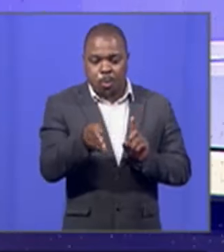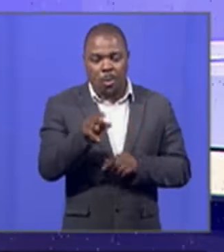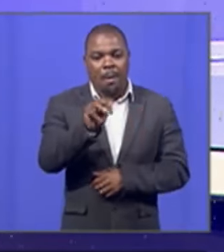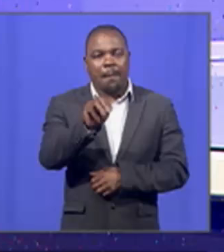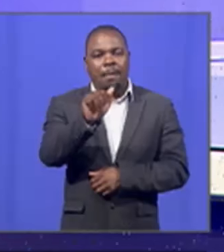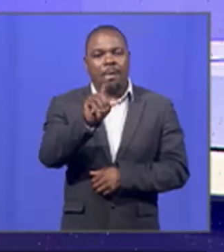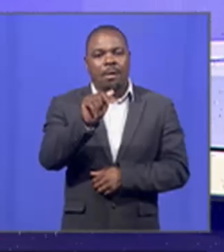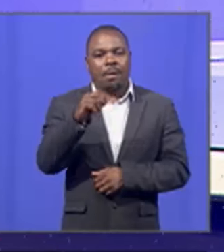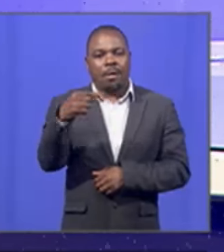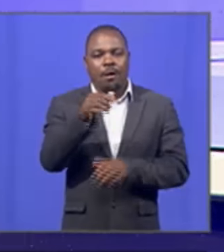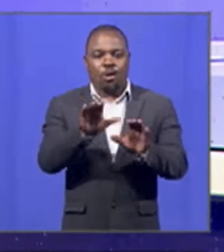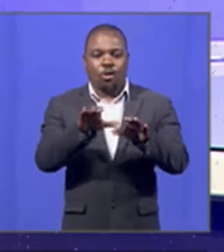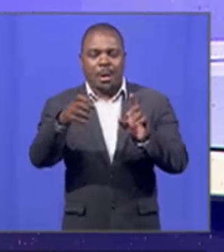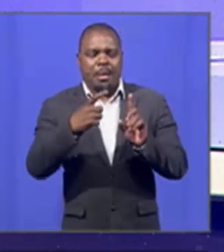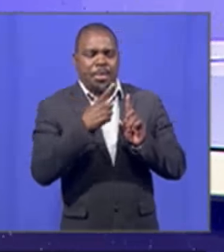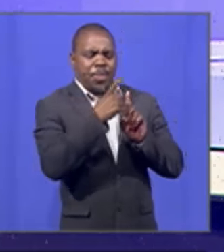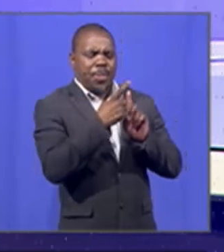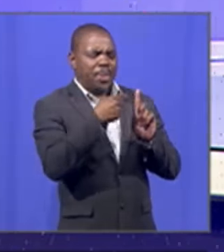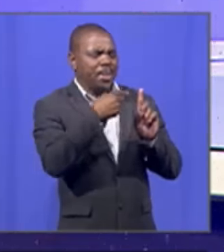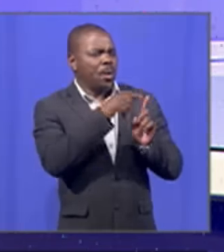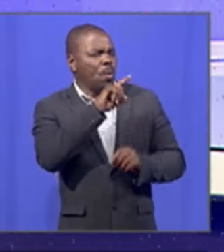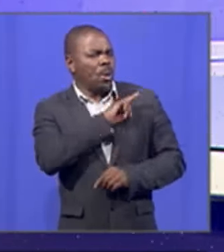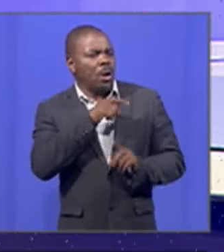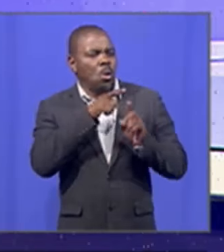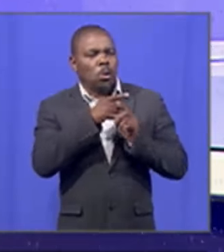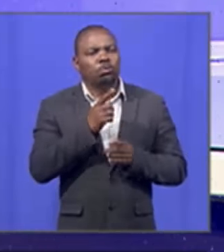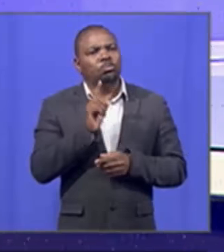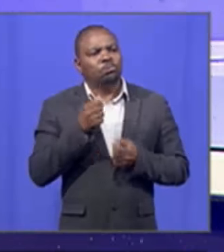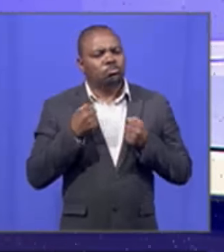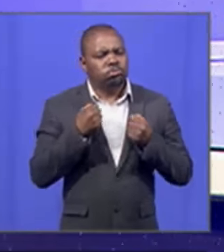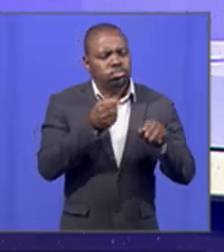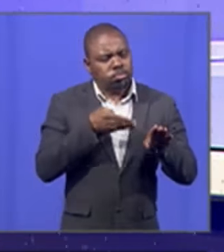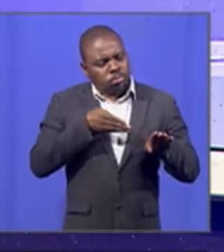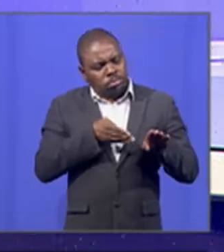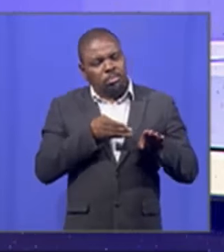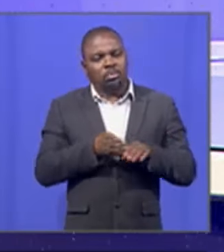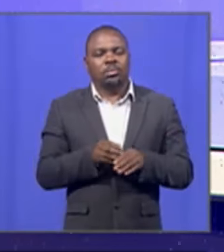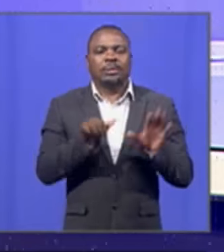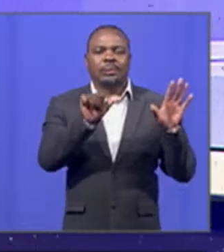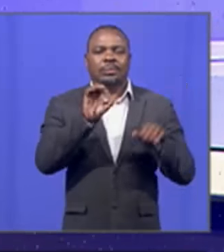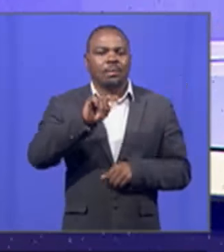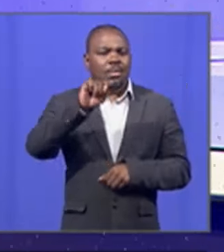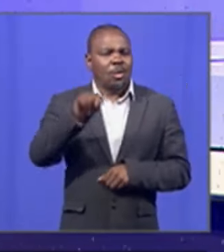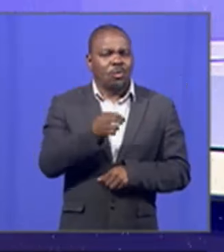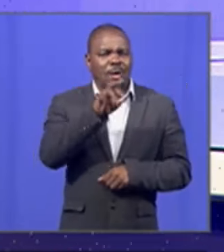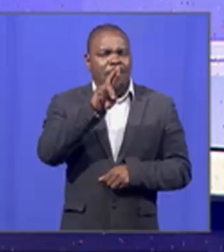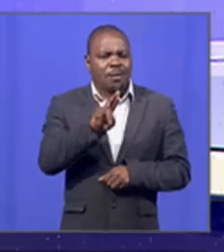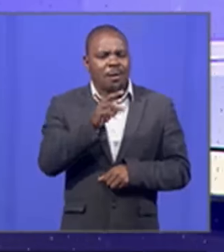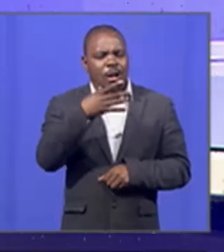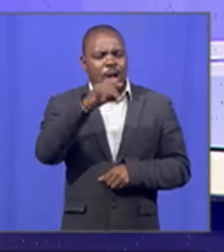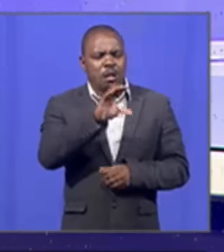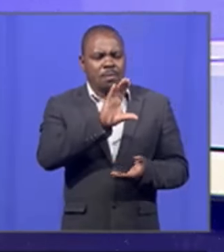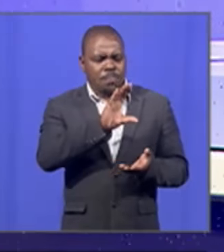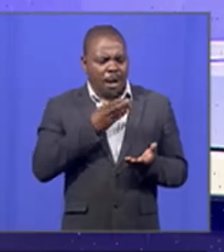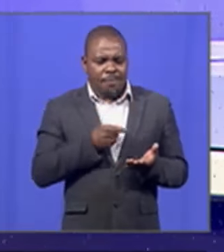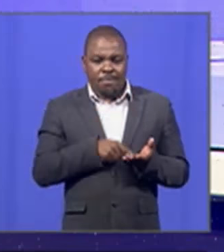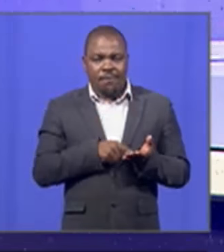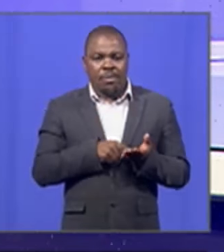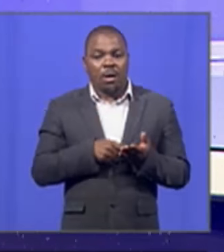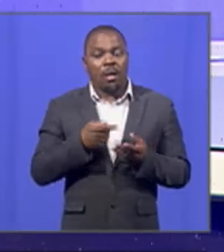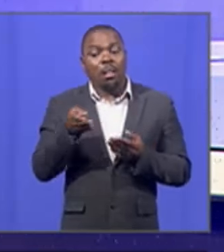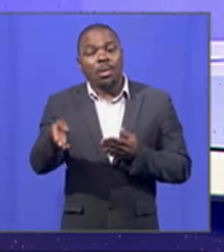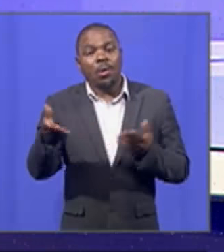ya Madlanga malebana le go sepela a rwele mašeleng a diranta tše dikete tše 60 nakong ya go swarwa ga diokobatši